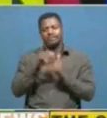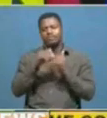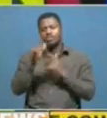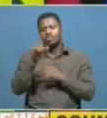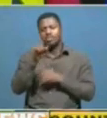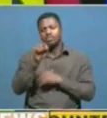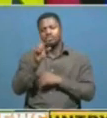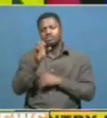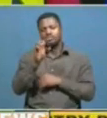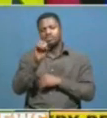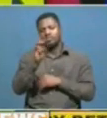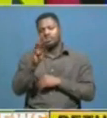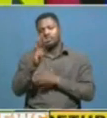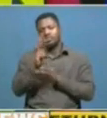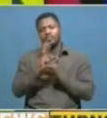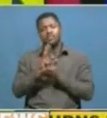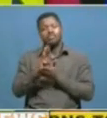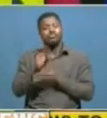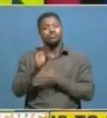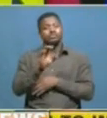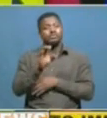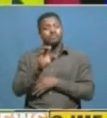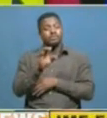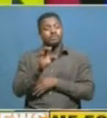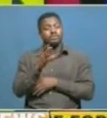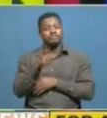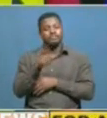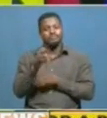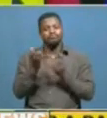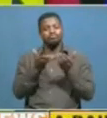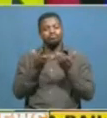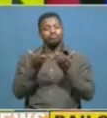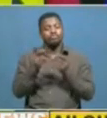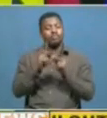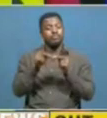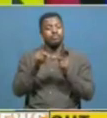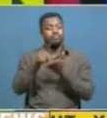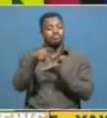1.04 billion cedis to service providers.